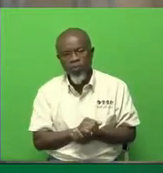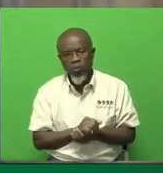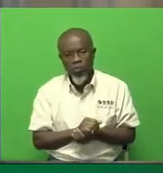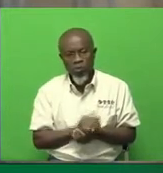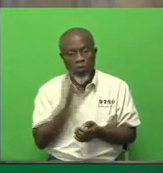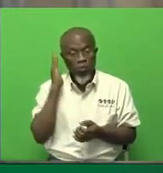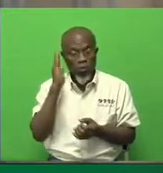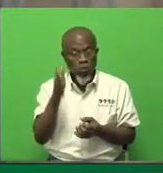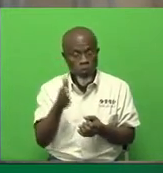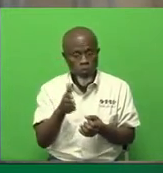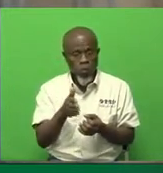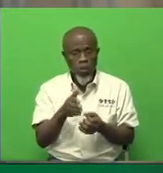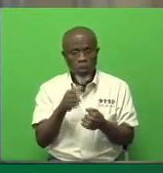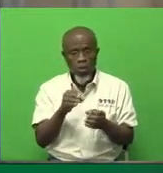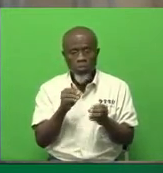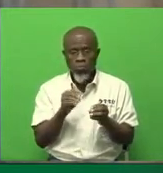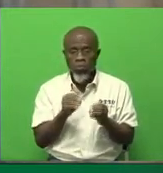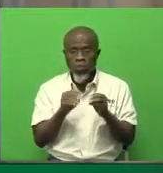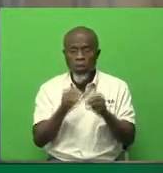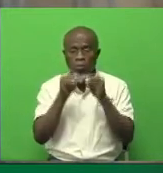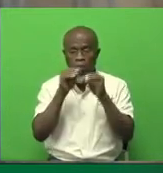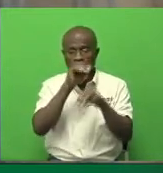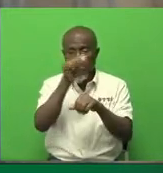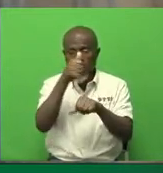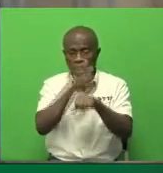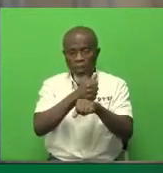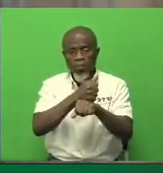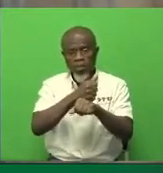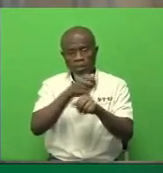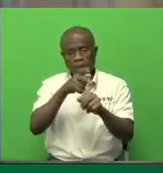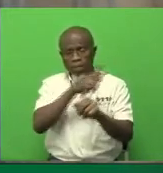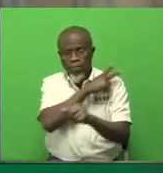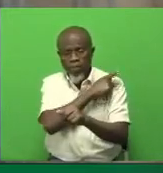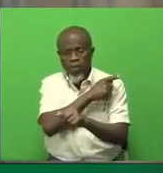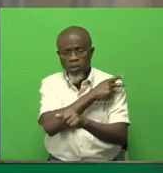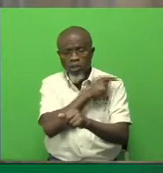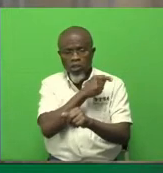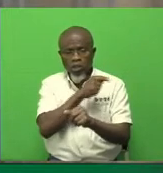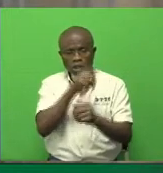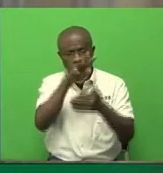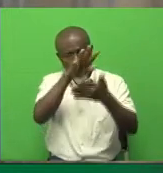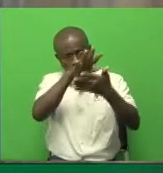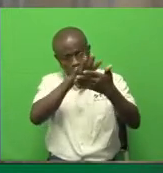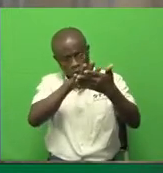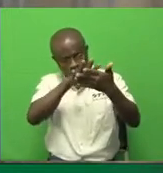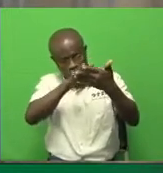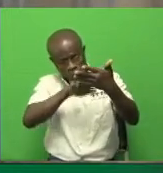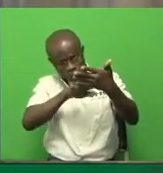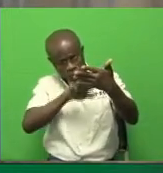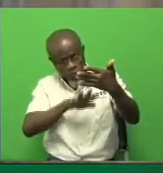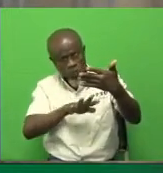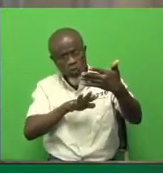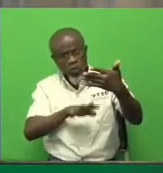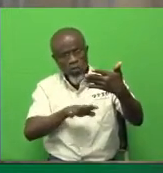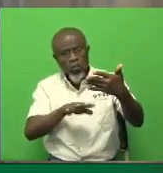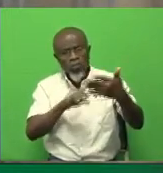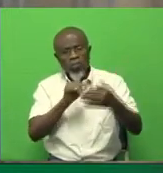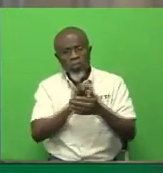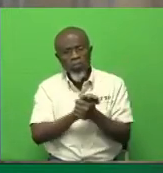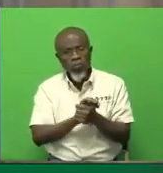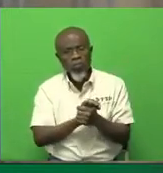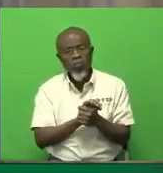we will Implement a patient Charter with waiting times guidelines And Timely care guarantees